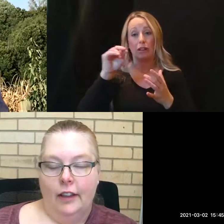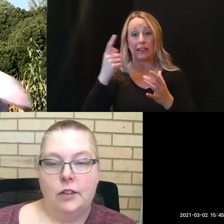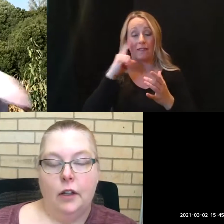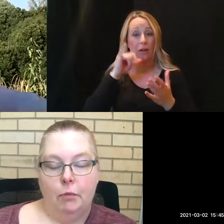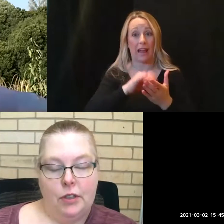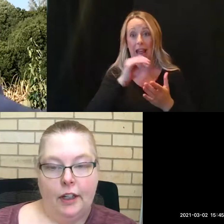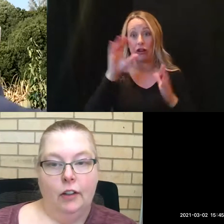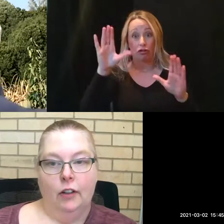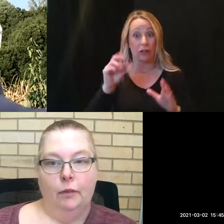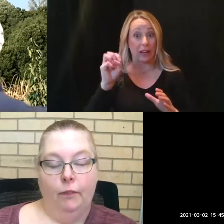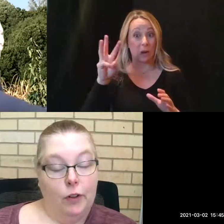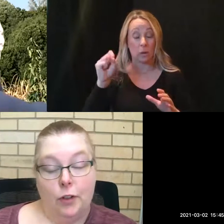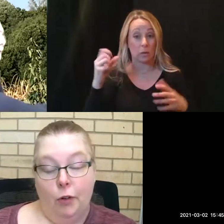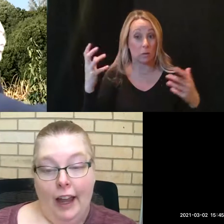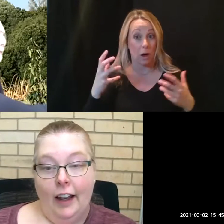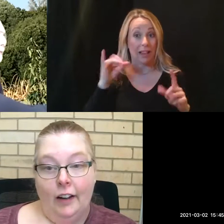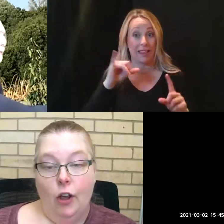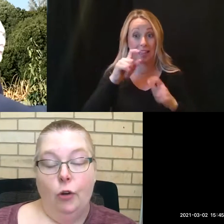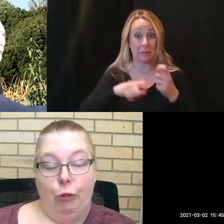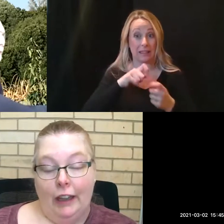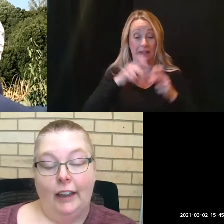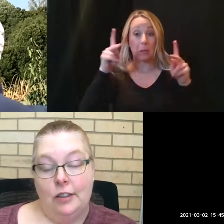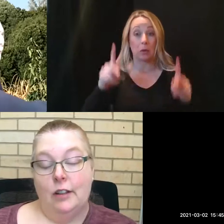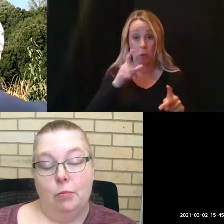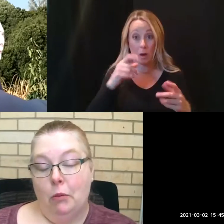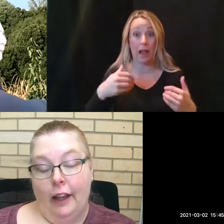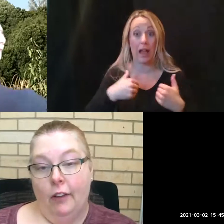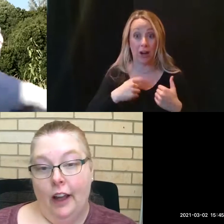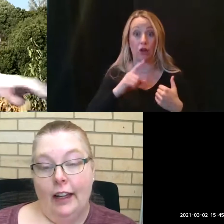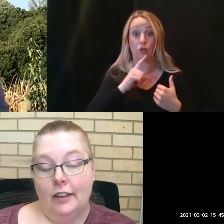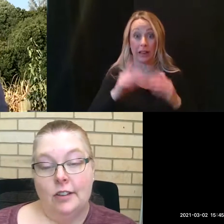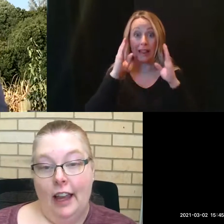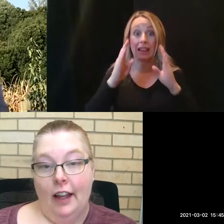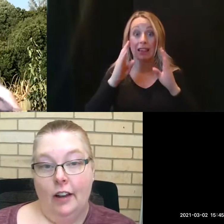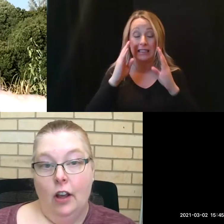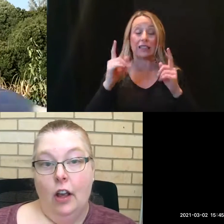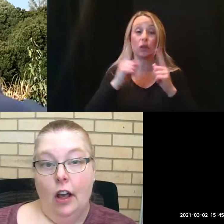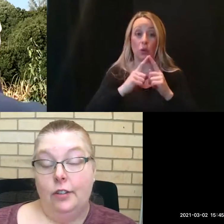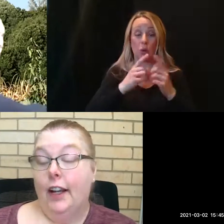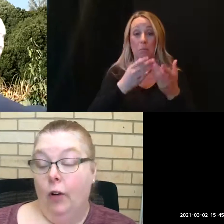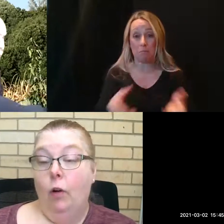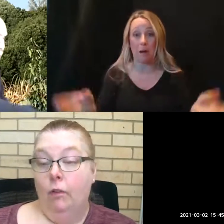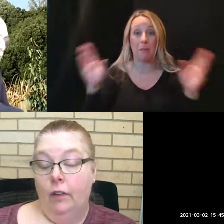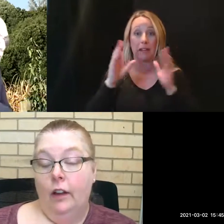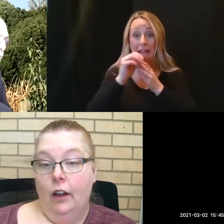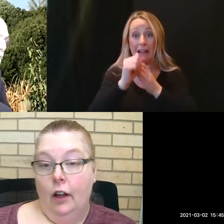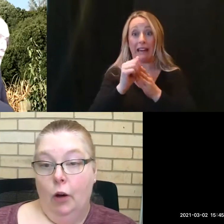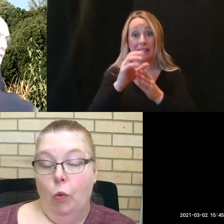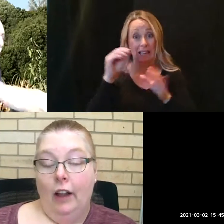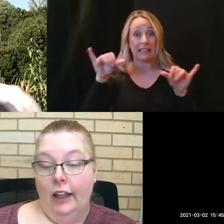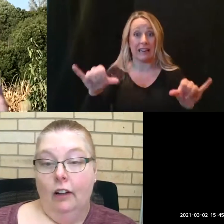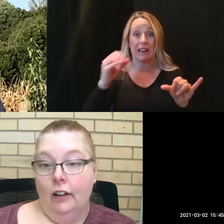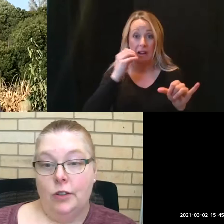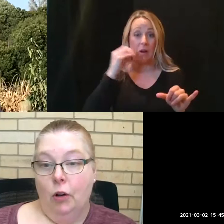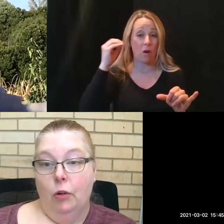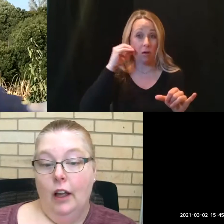that this particular person who had it really listened to public health guidance and stayed at home